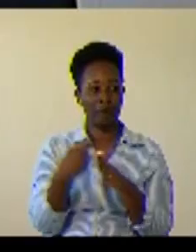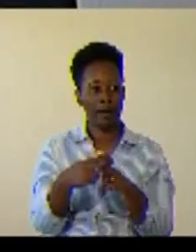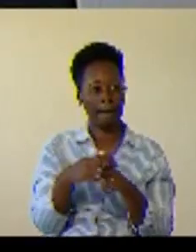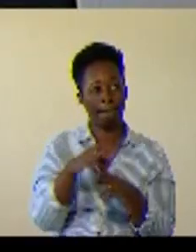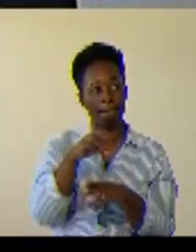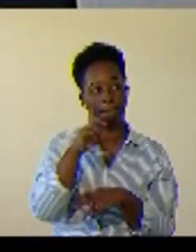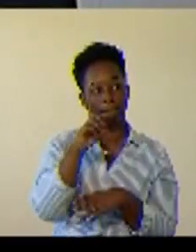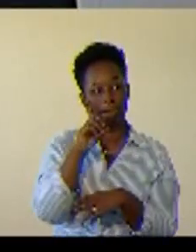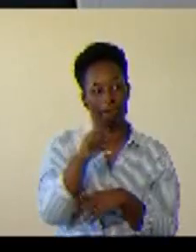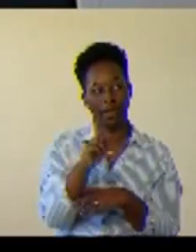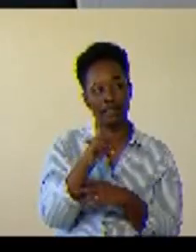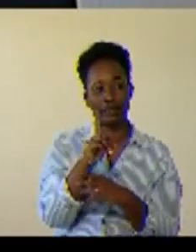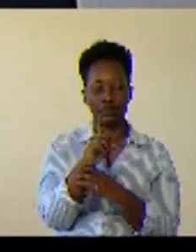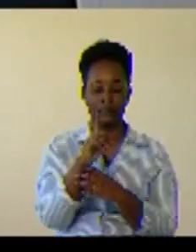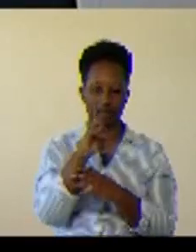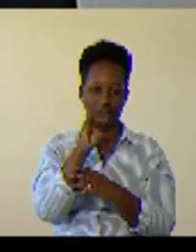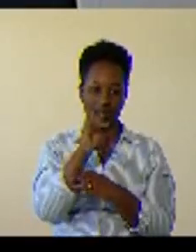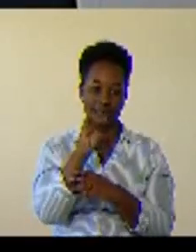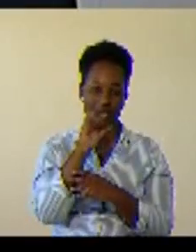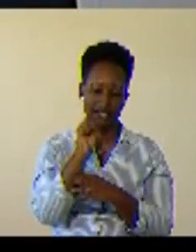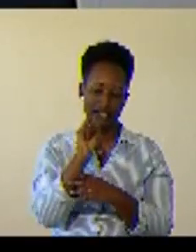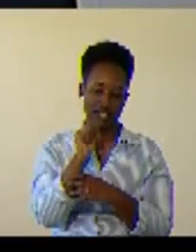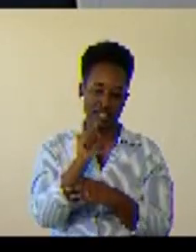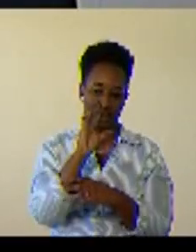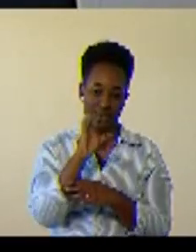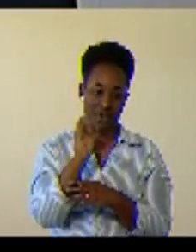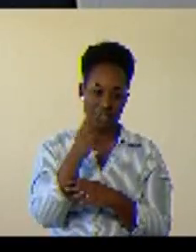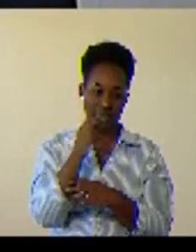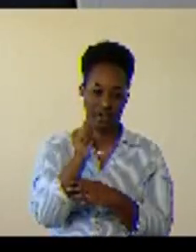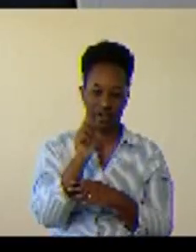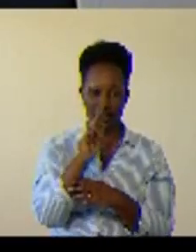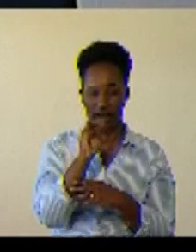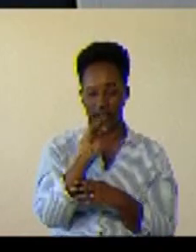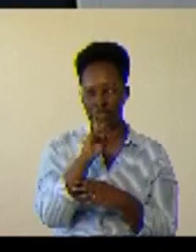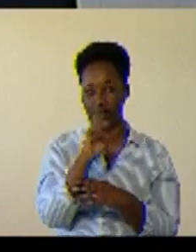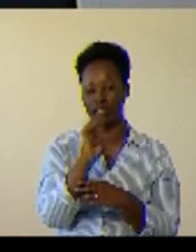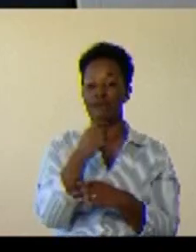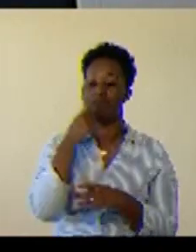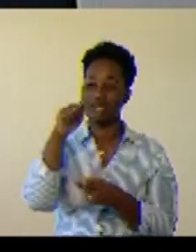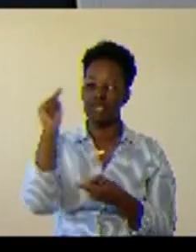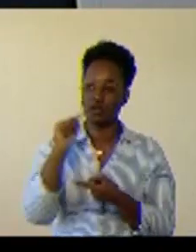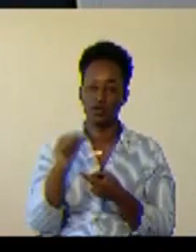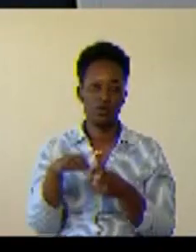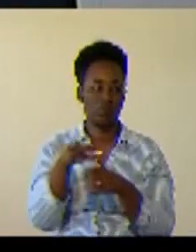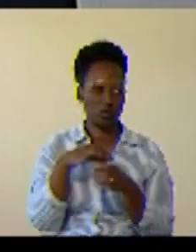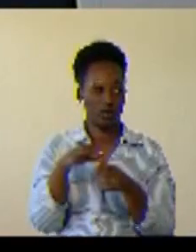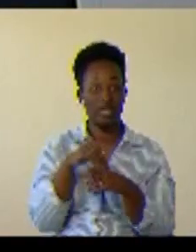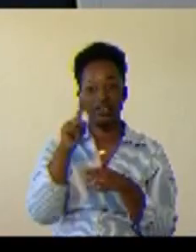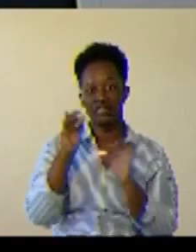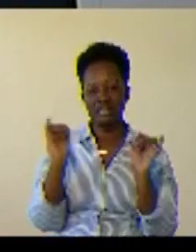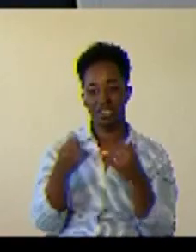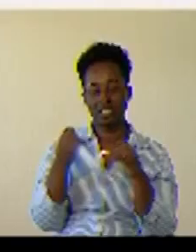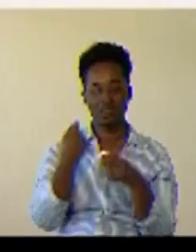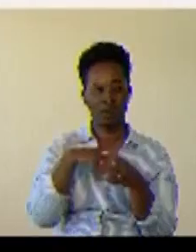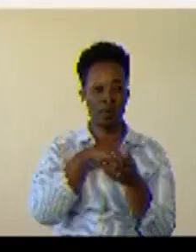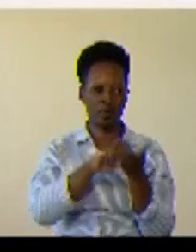to be reduced into a reducing sugar or a monosaccharide. These are the chemical tests that we normally use. We use